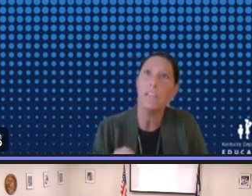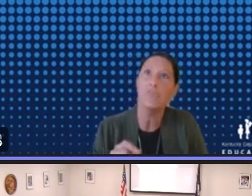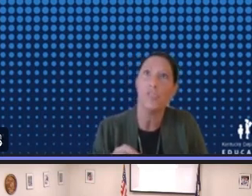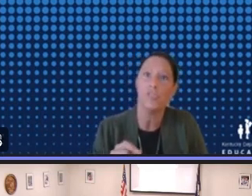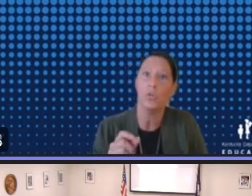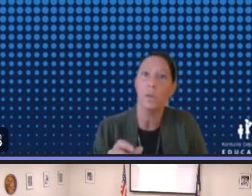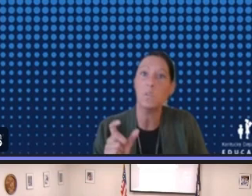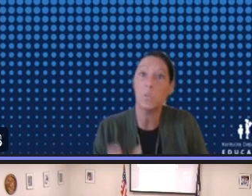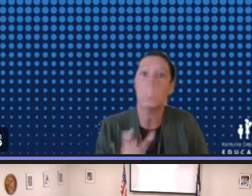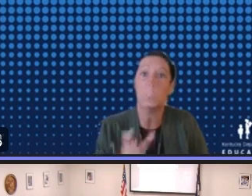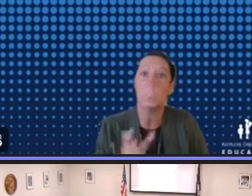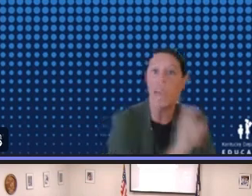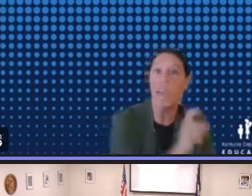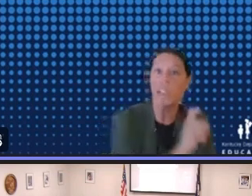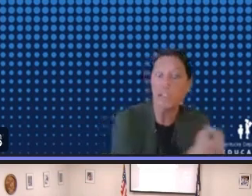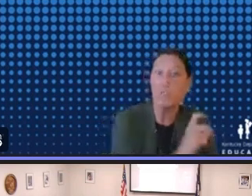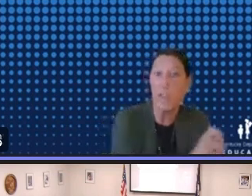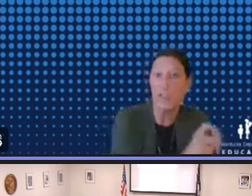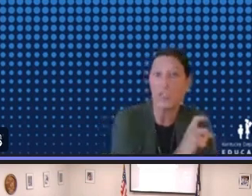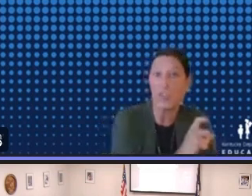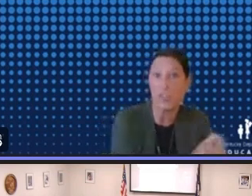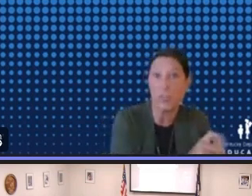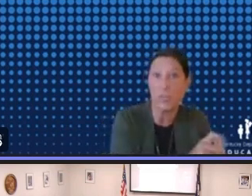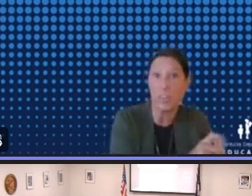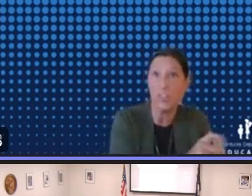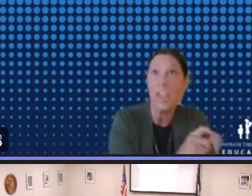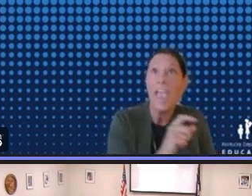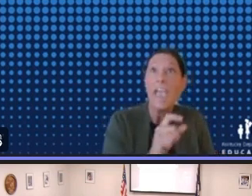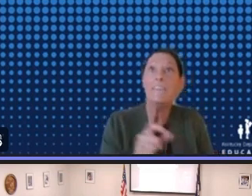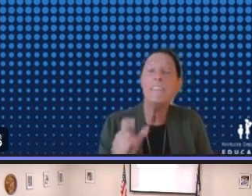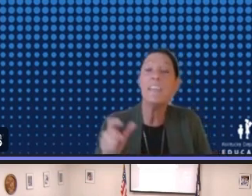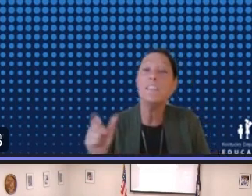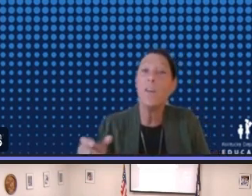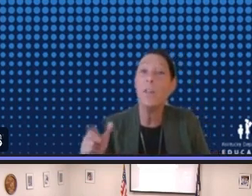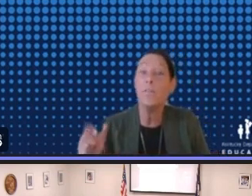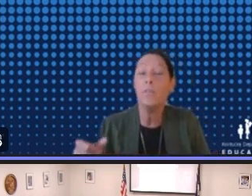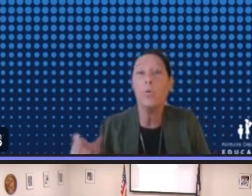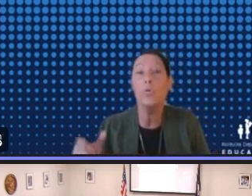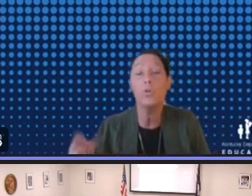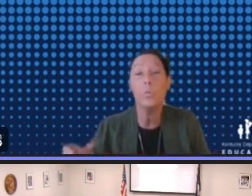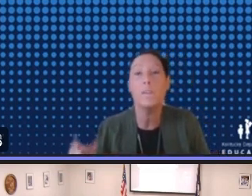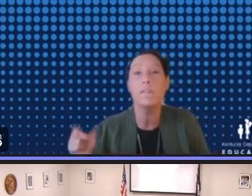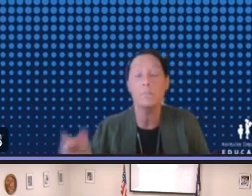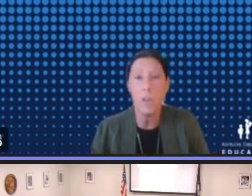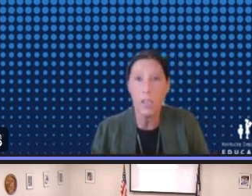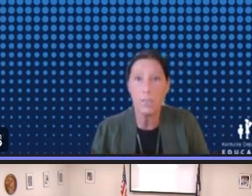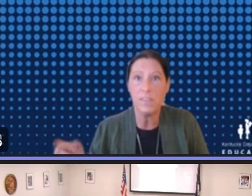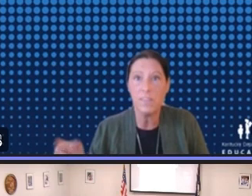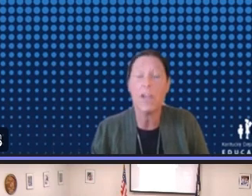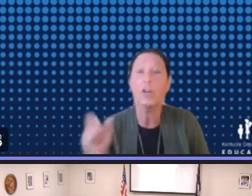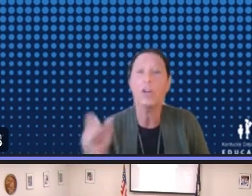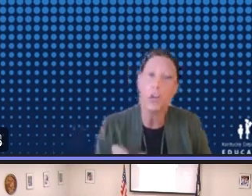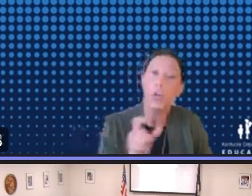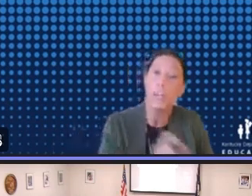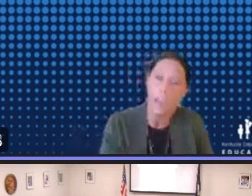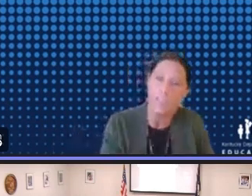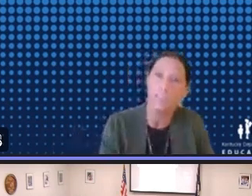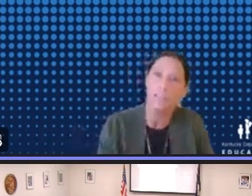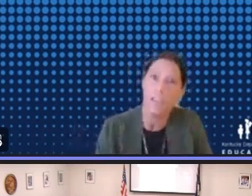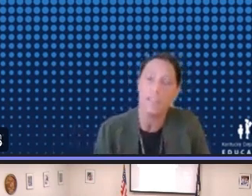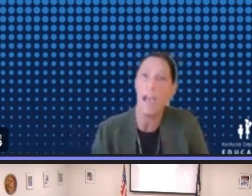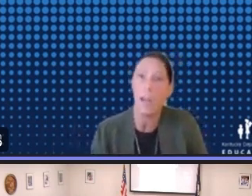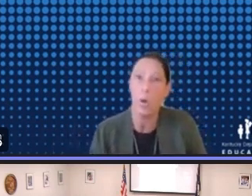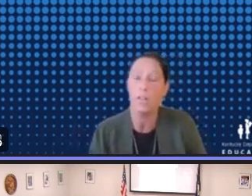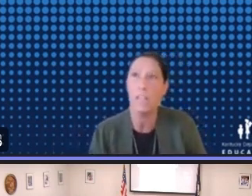high quality instructional resource that's aligned to that instructional vision, and then they develop the local curriculum documents that are anchored in